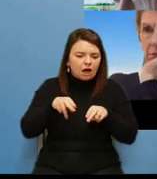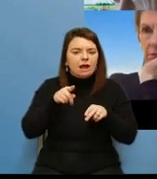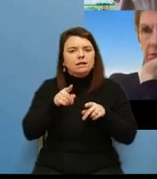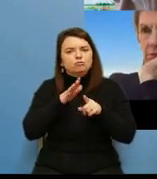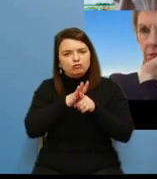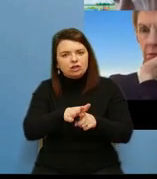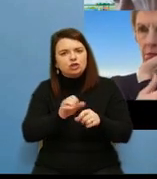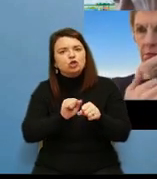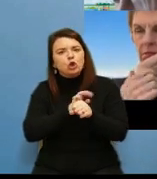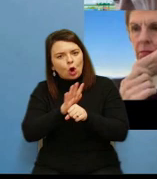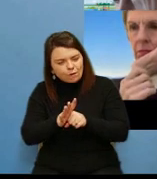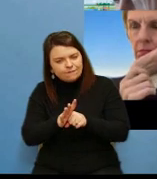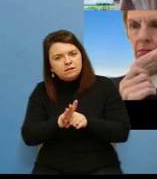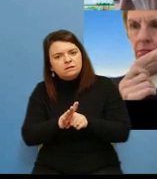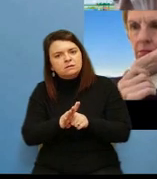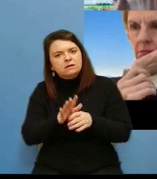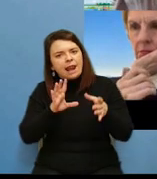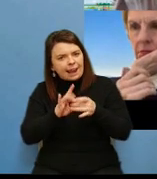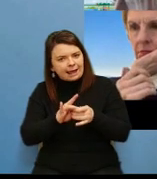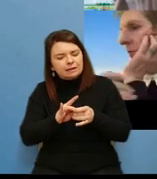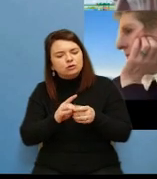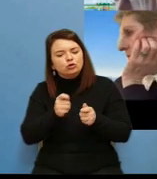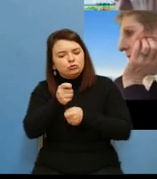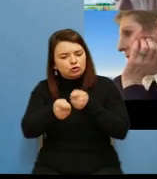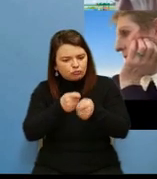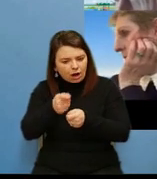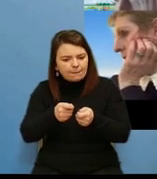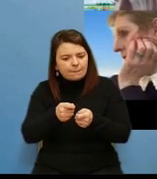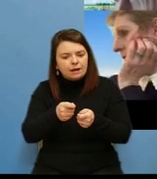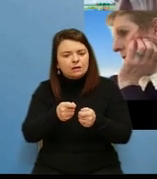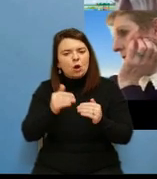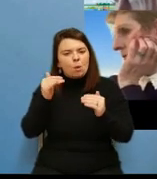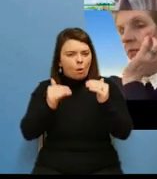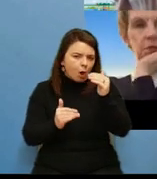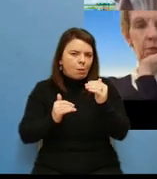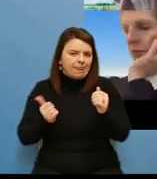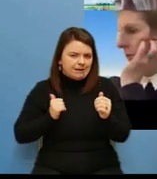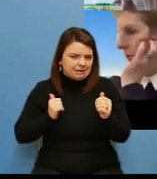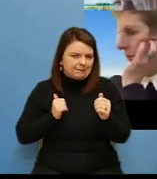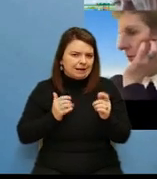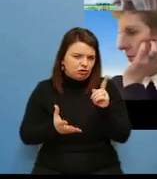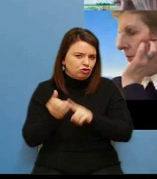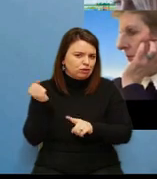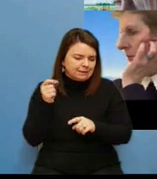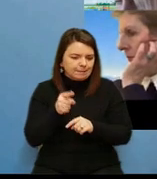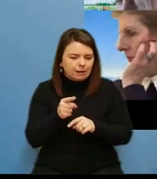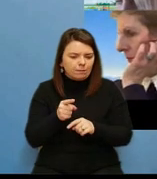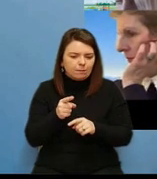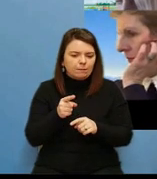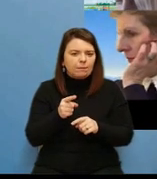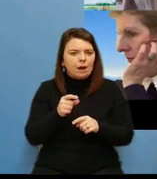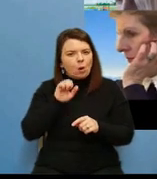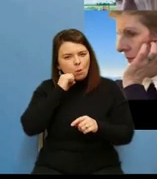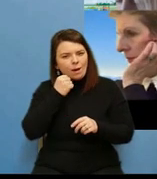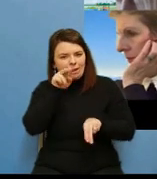This has been driven by growing diet pressures, COVID-related prescribing at the beginning of the year, lower than expected efficiency